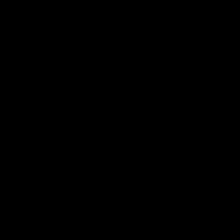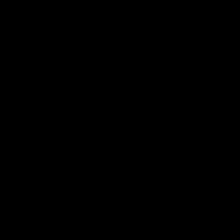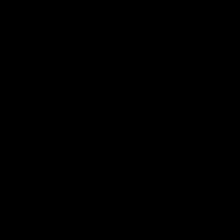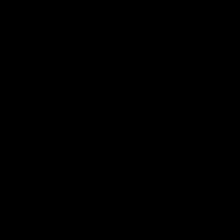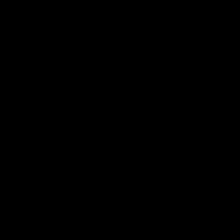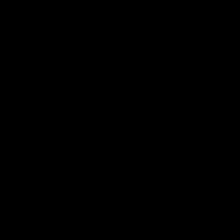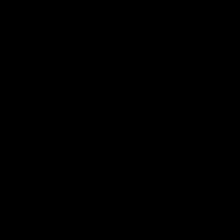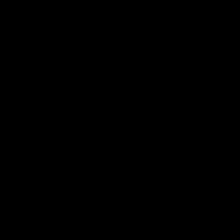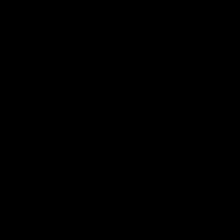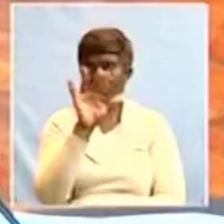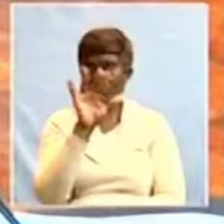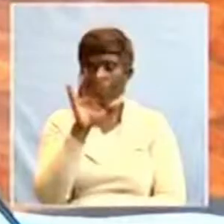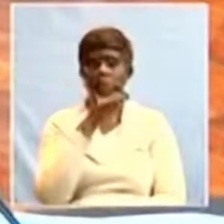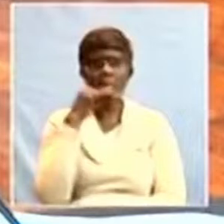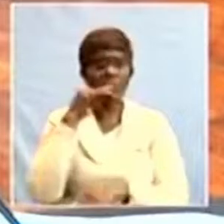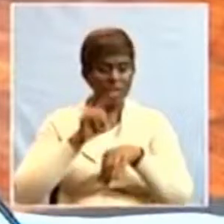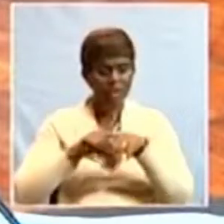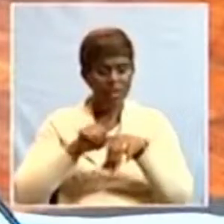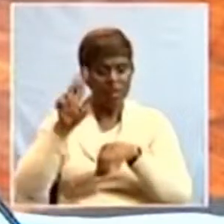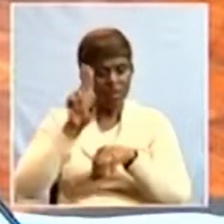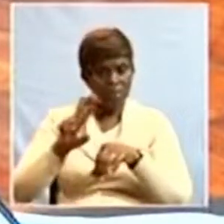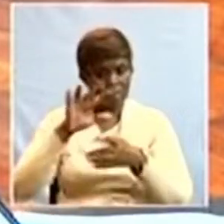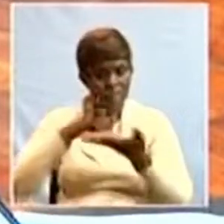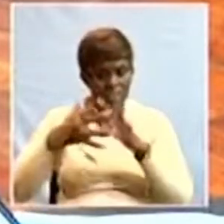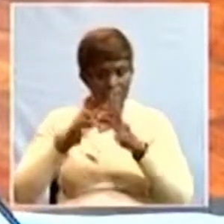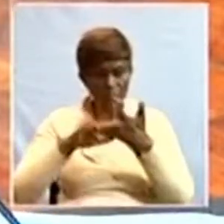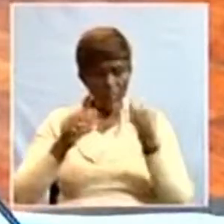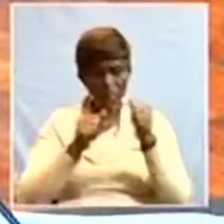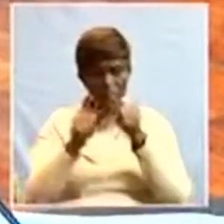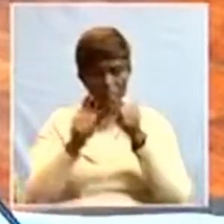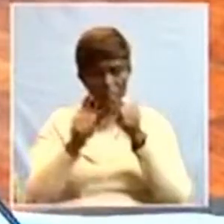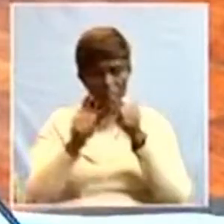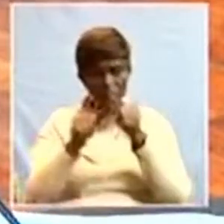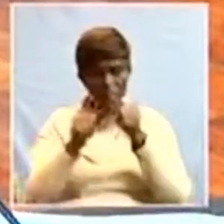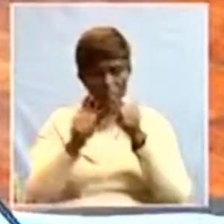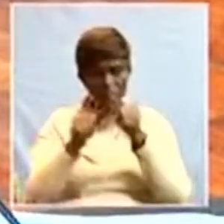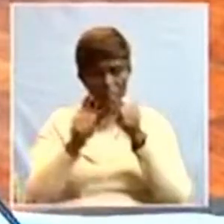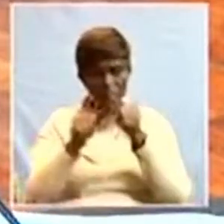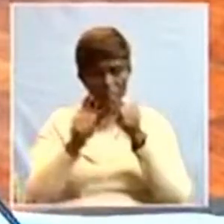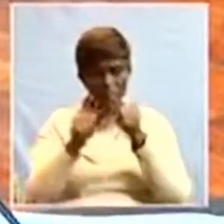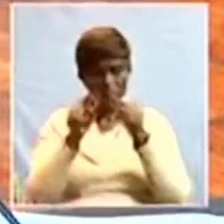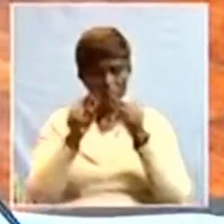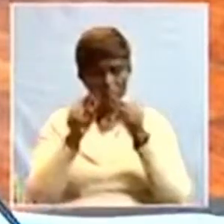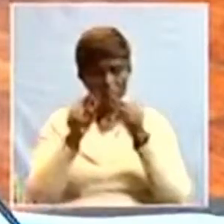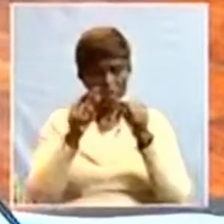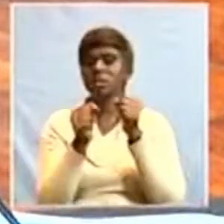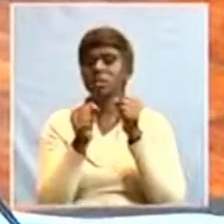2024-2025 season we use the integrated system so that